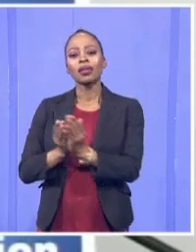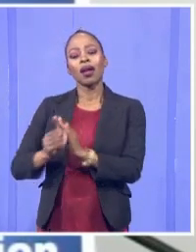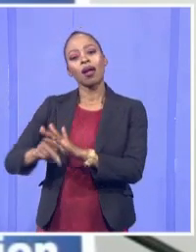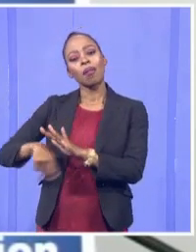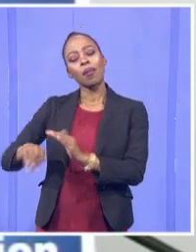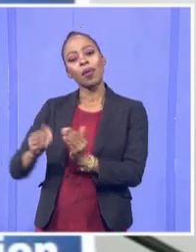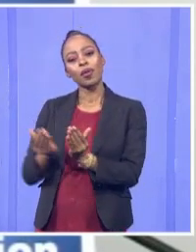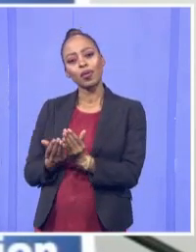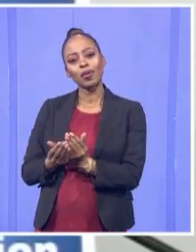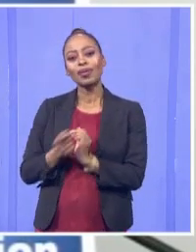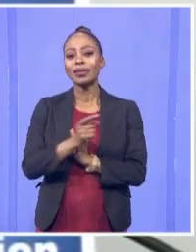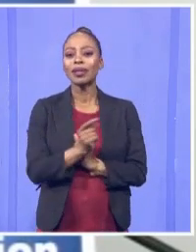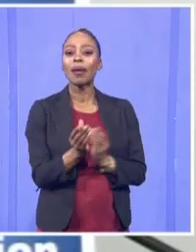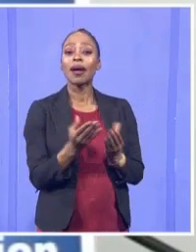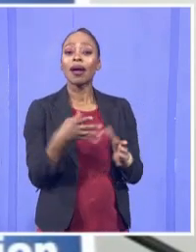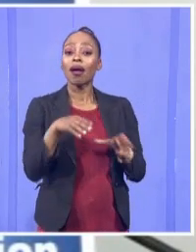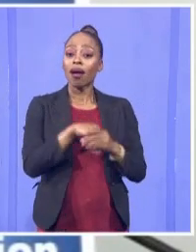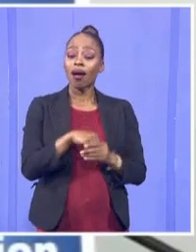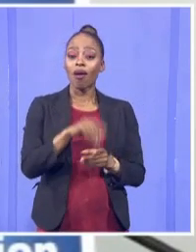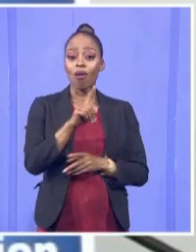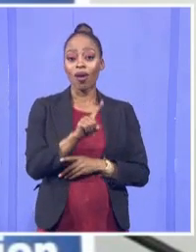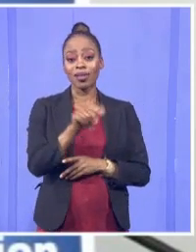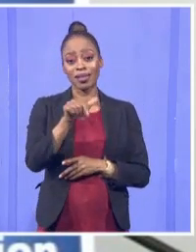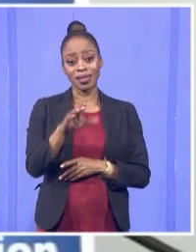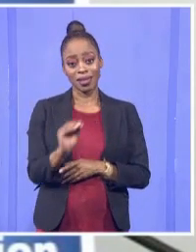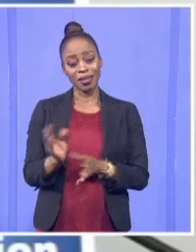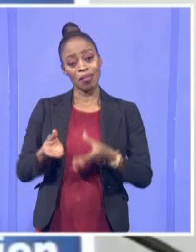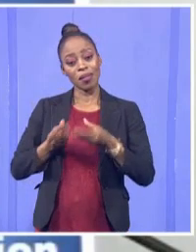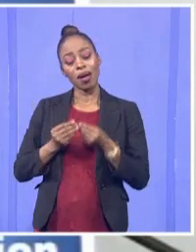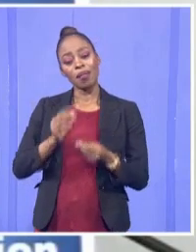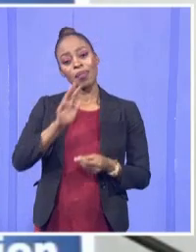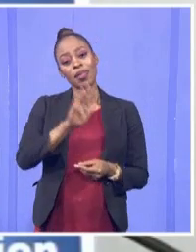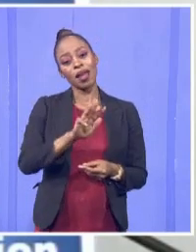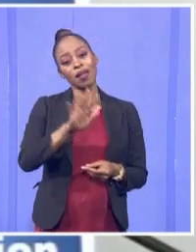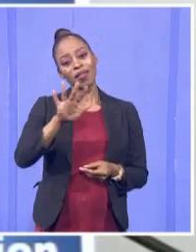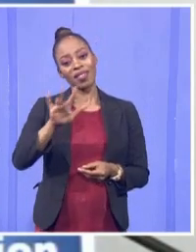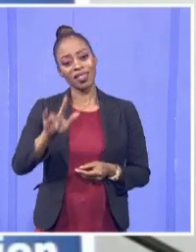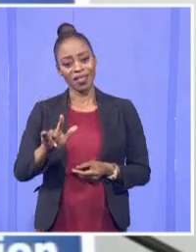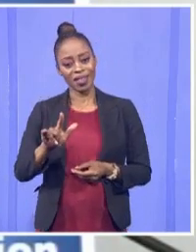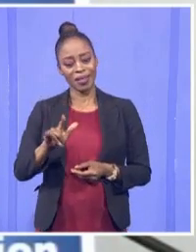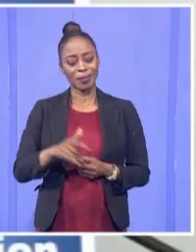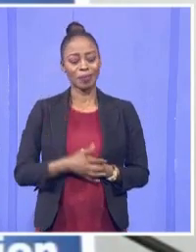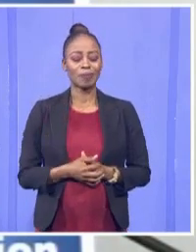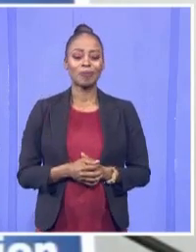They can only accept 160. They've received 957.